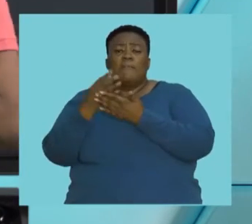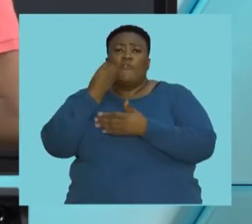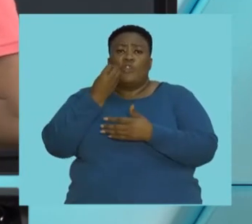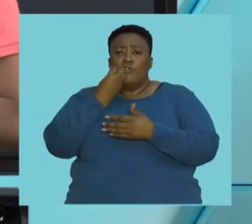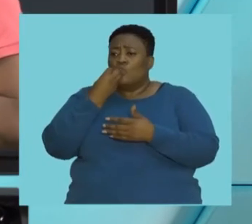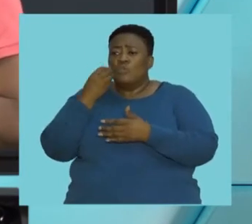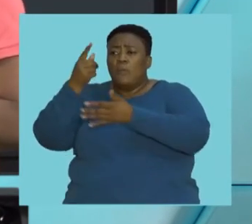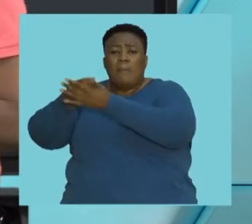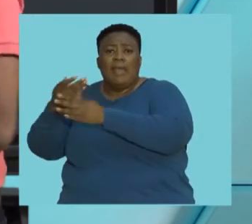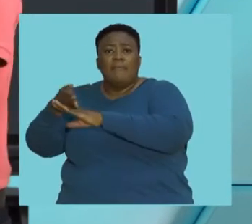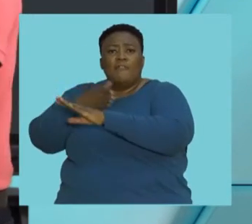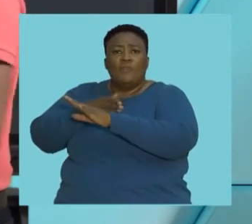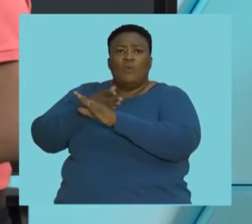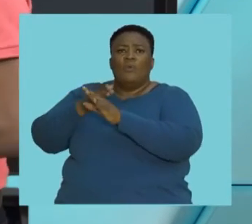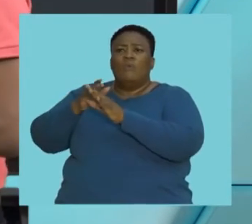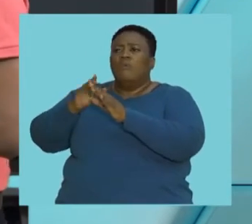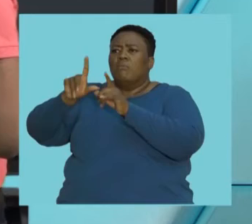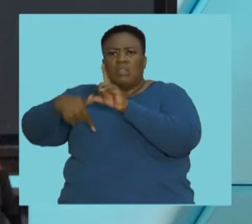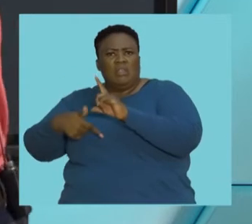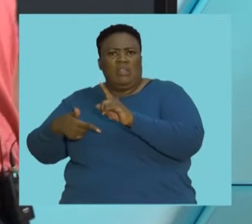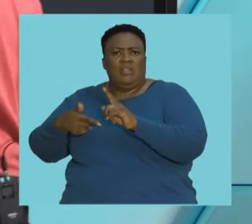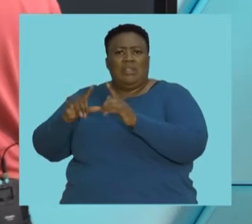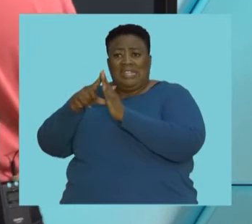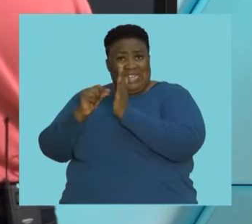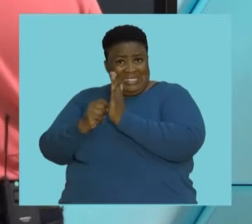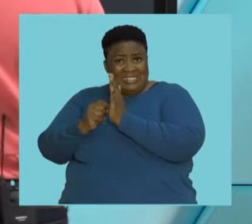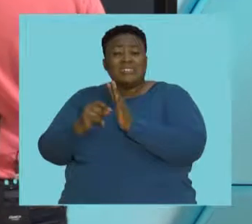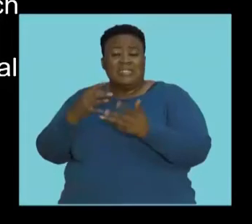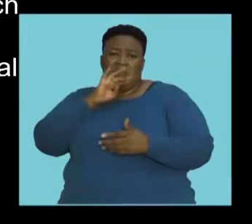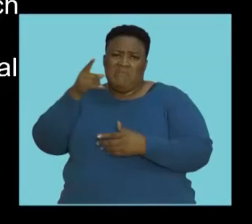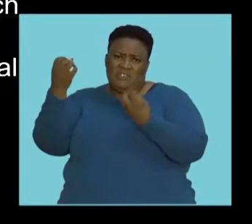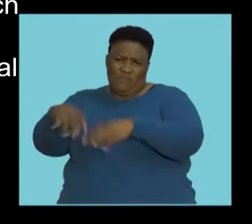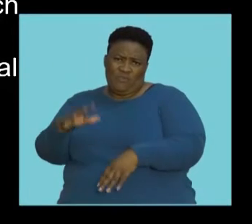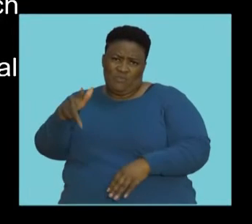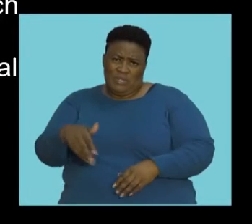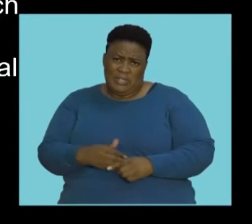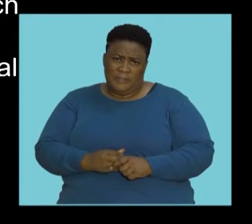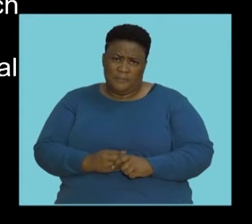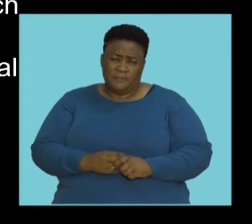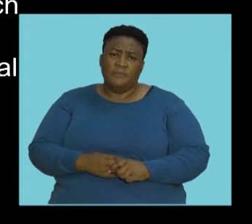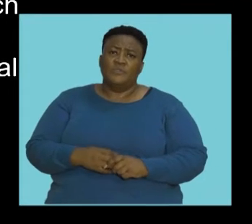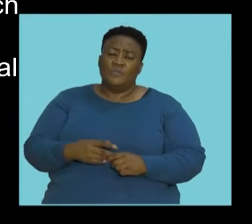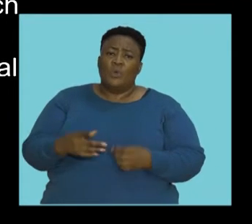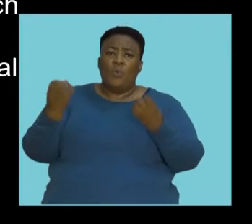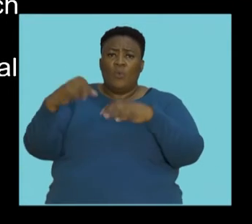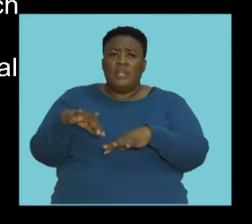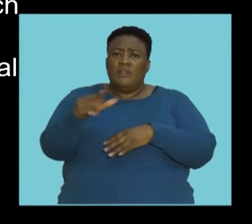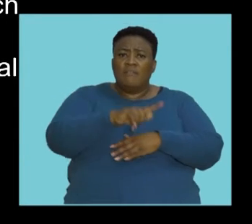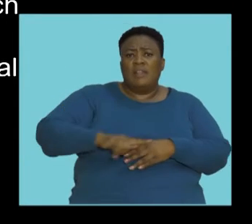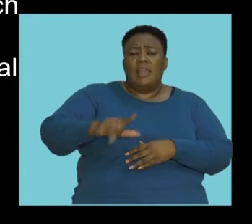sell-by date. And so that's also wasted. So food loss represents waste of